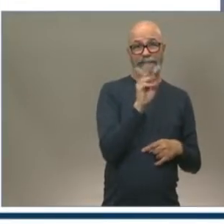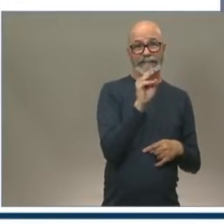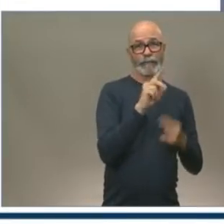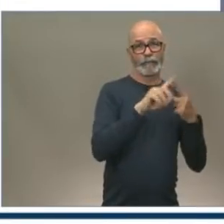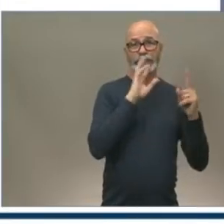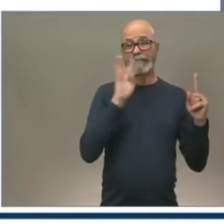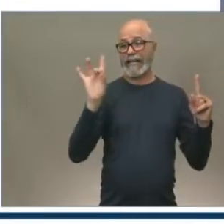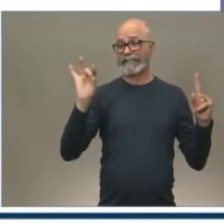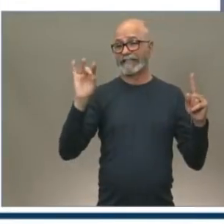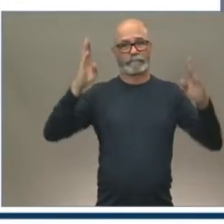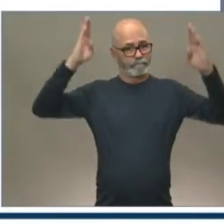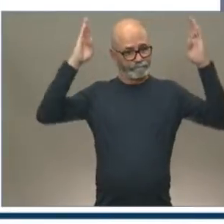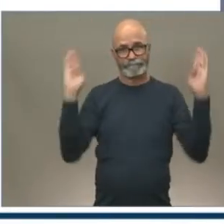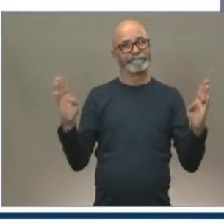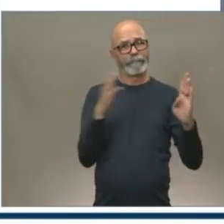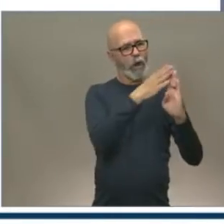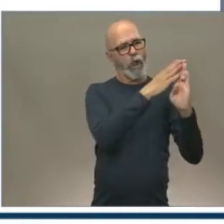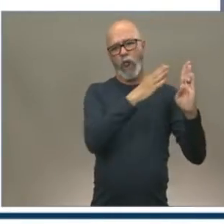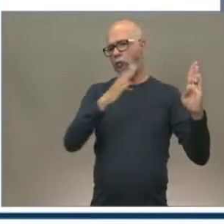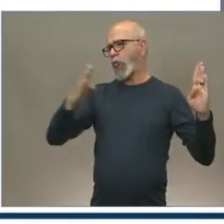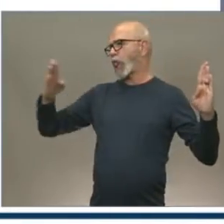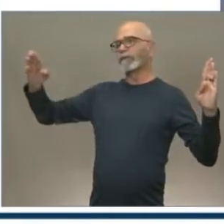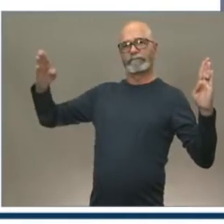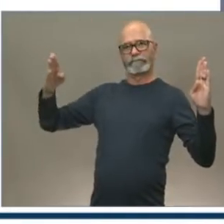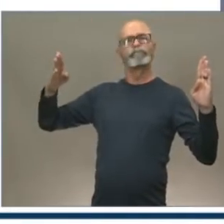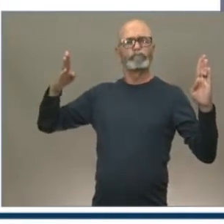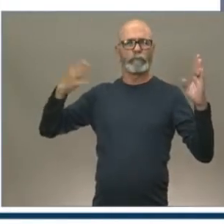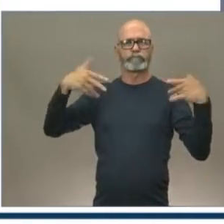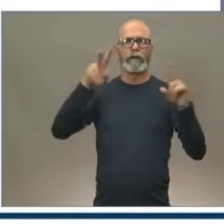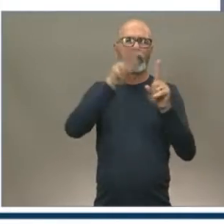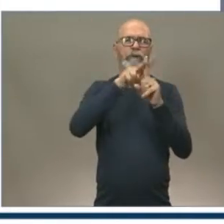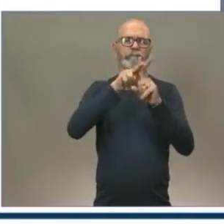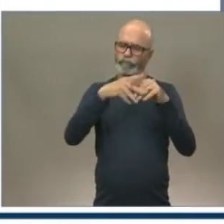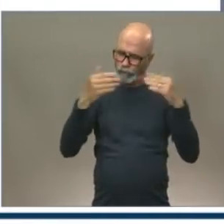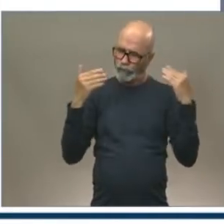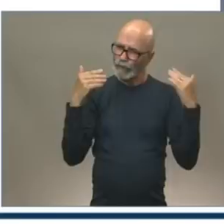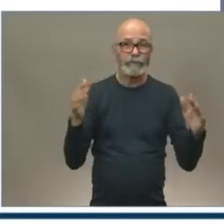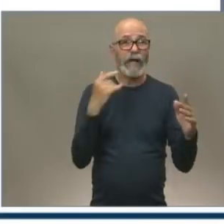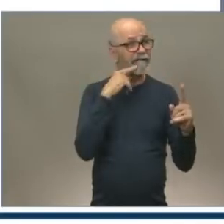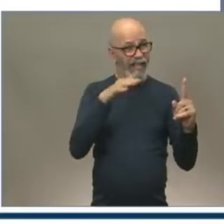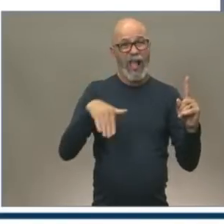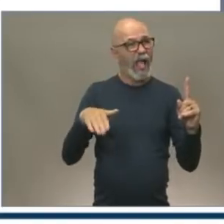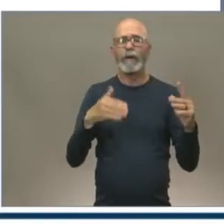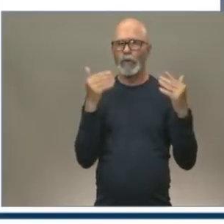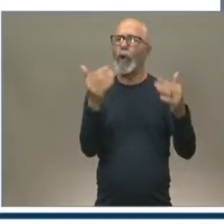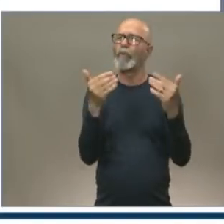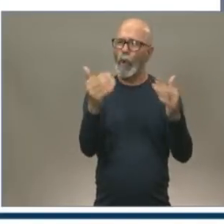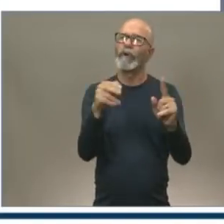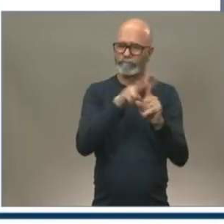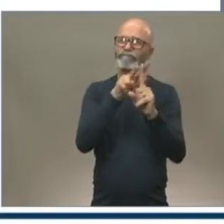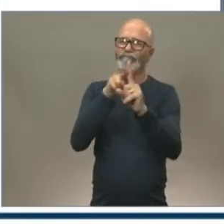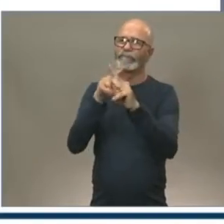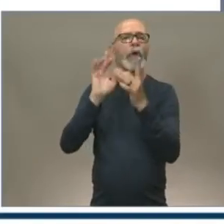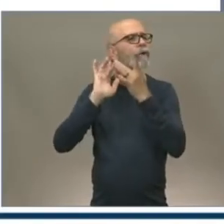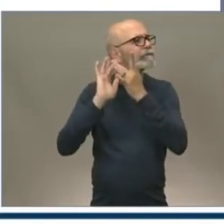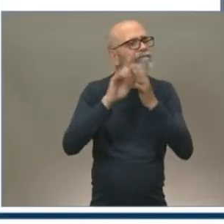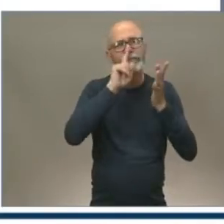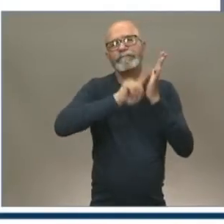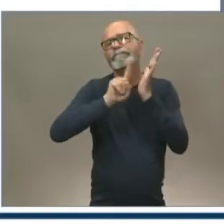appointments available across the province. If you're eligible and haven't booked yet, please do so by going online or calling the toll-free